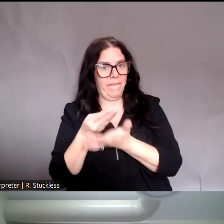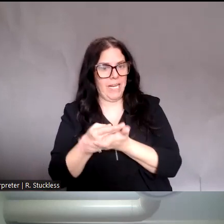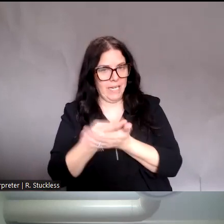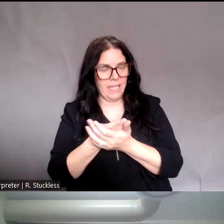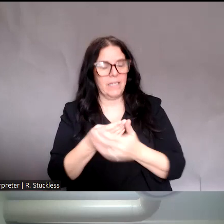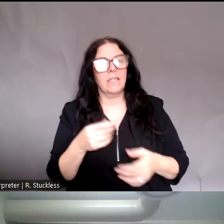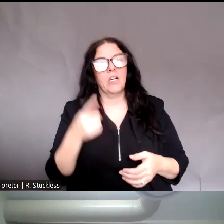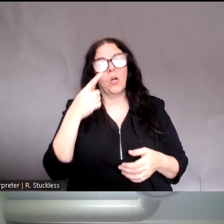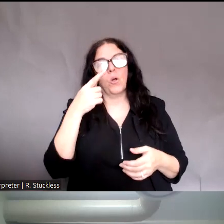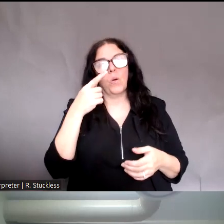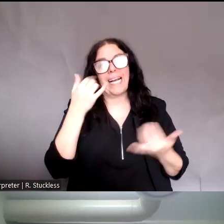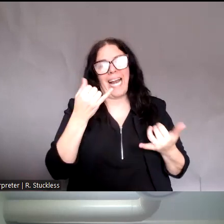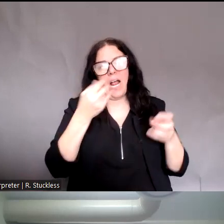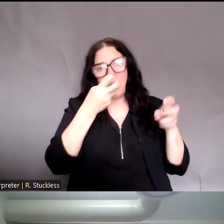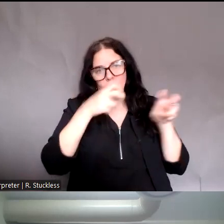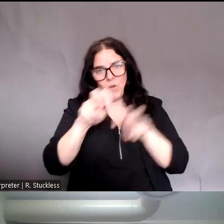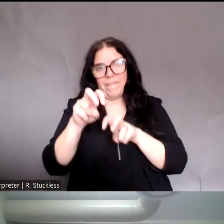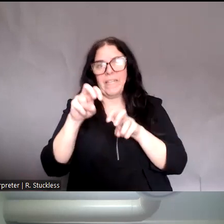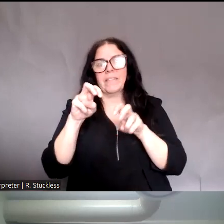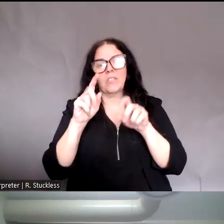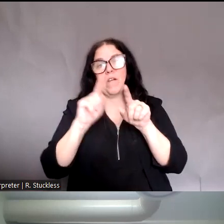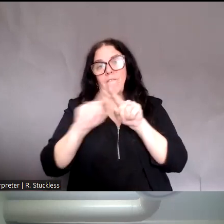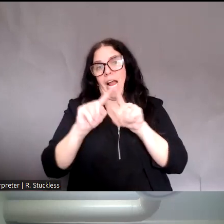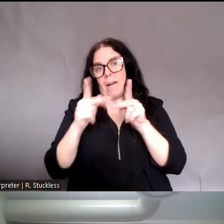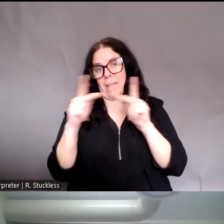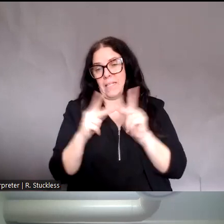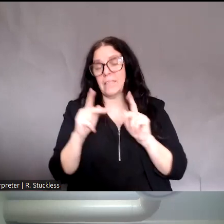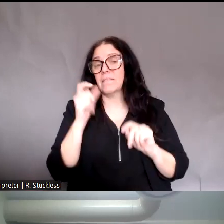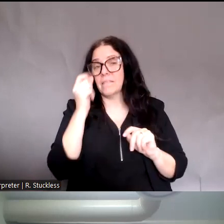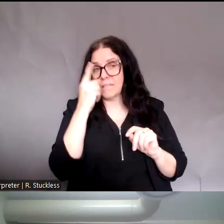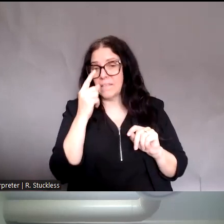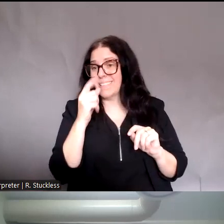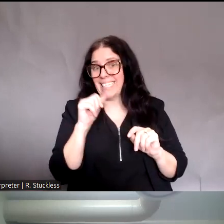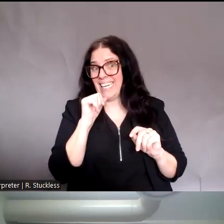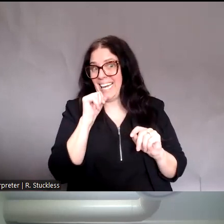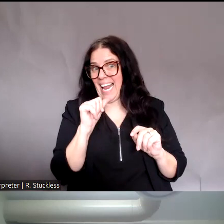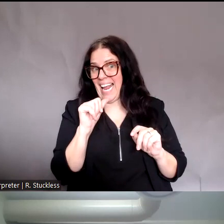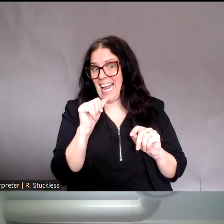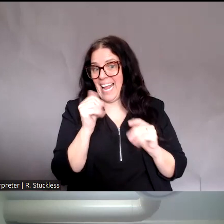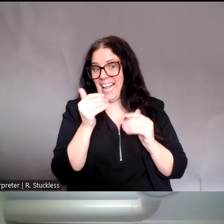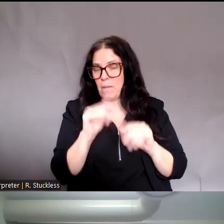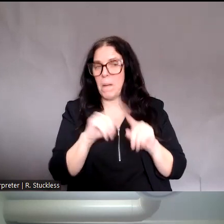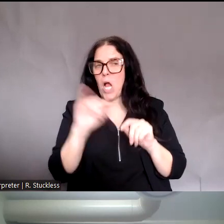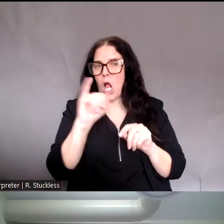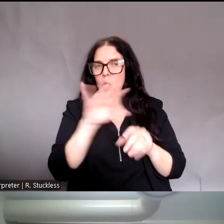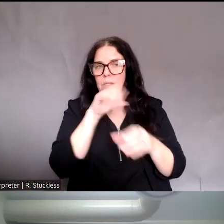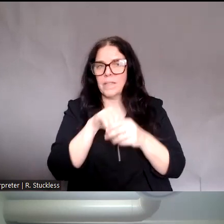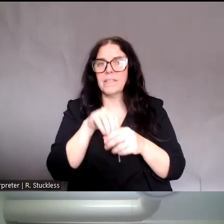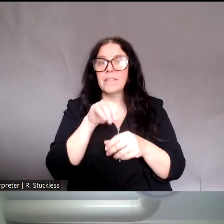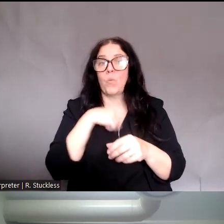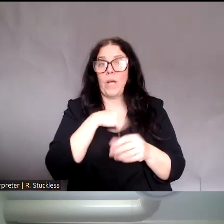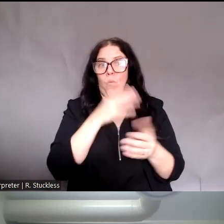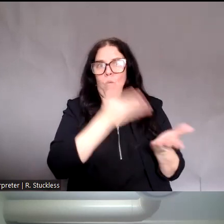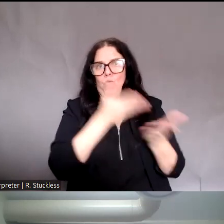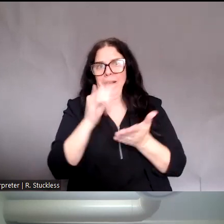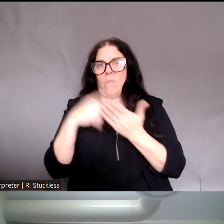we're moving it into a variety of places, not the least of which is the Somali Community Association